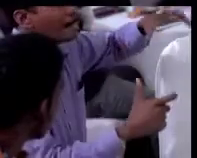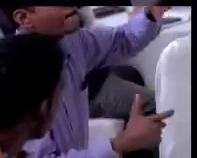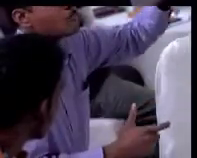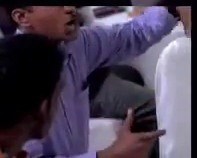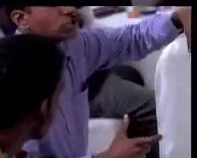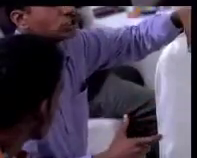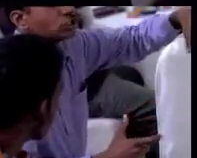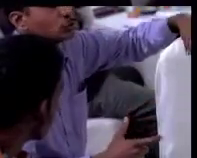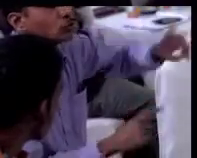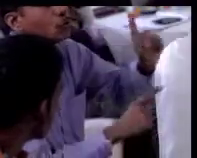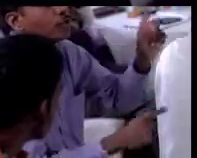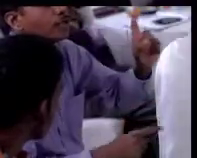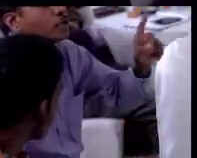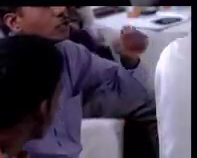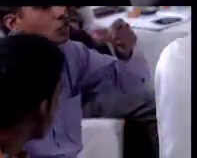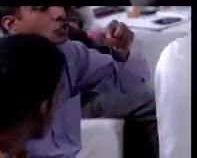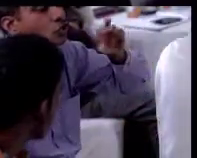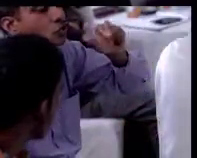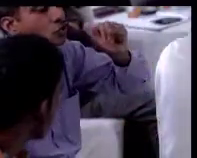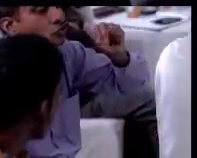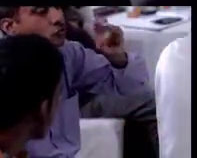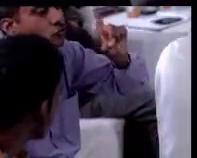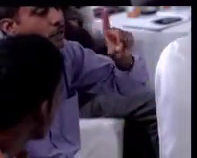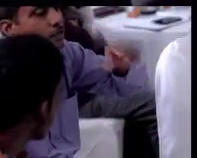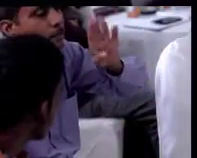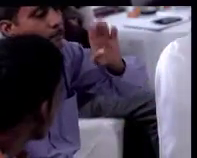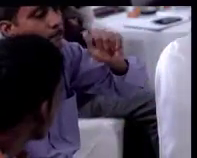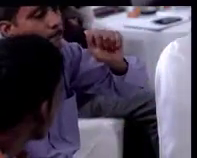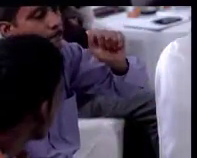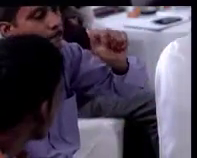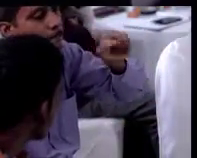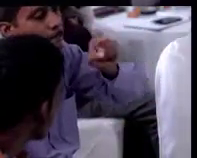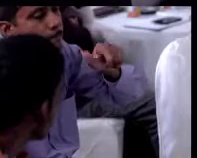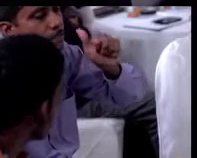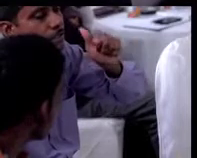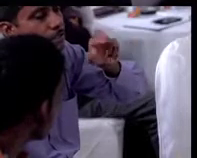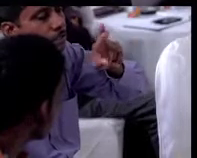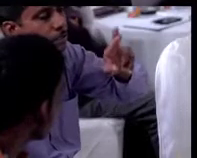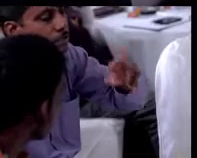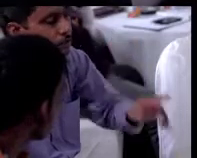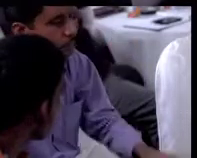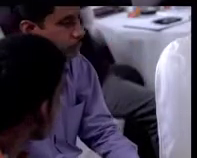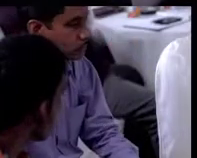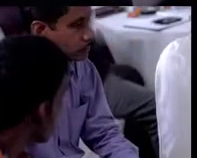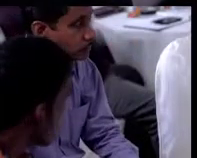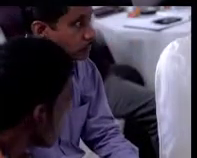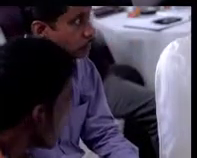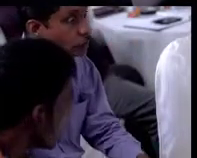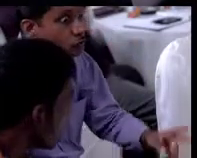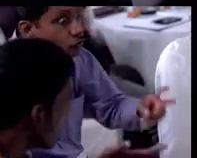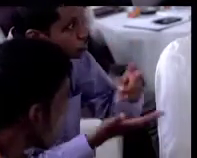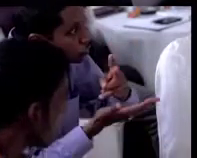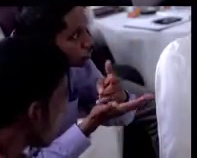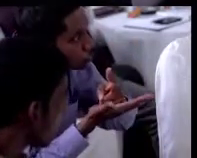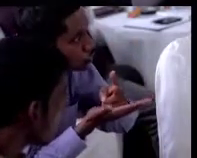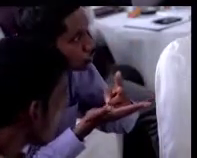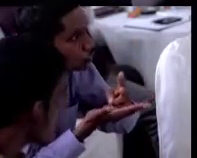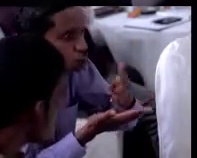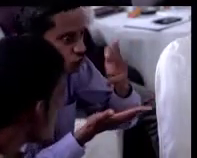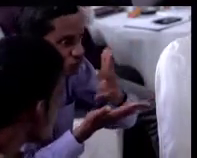4 to 6 months before, we had opened a bigger branch within Grand Bazaar, the same mall. And in about